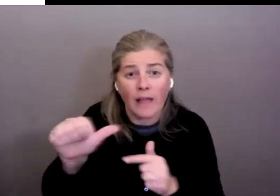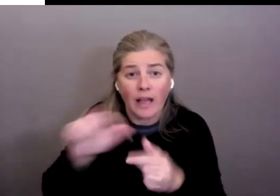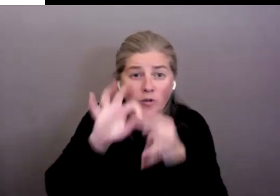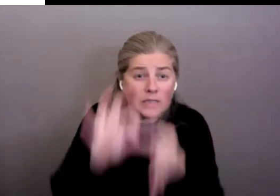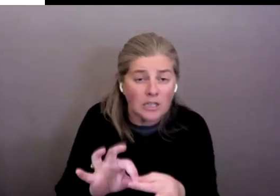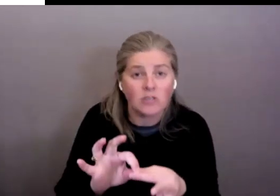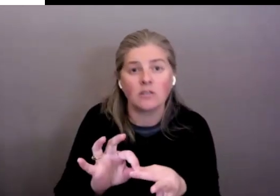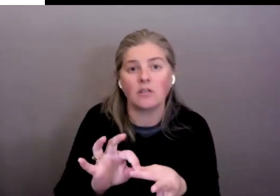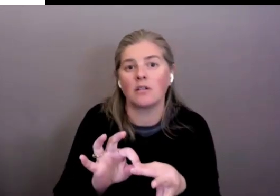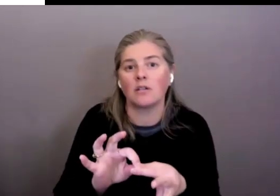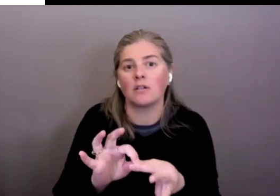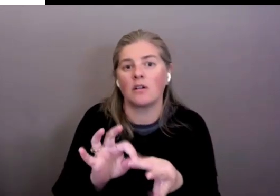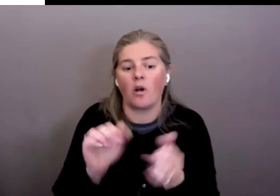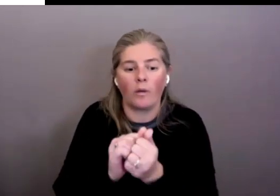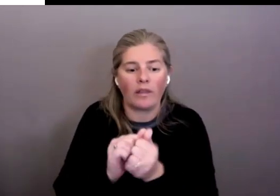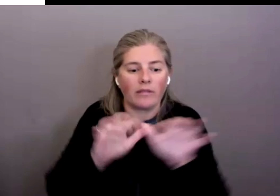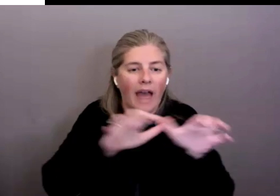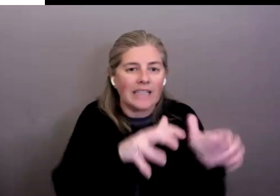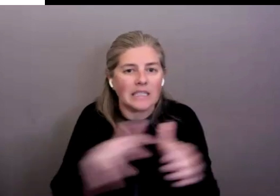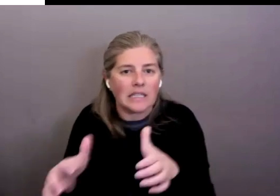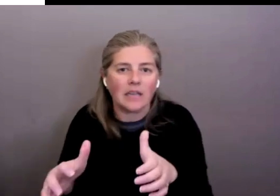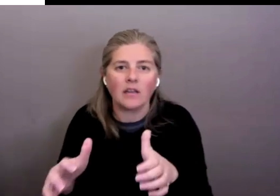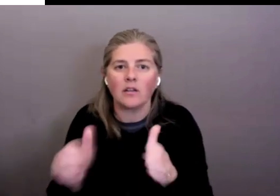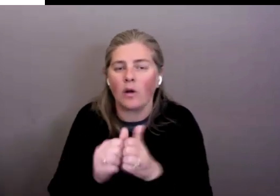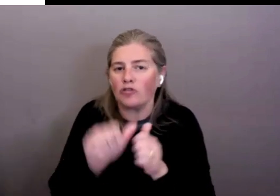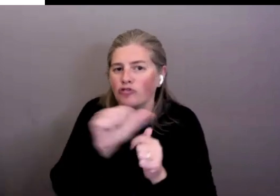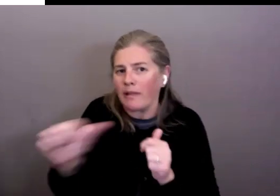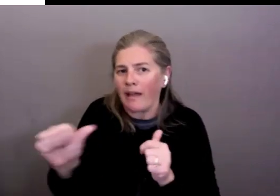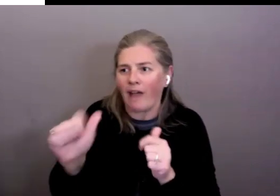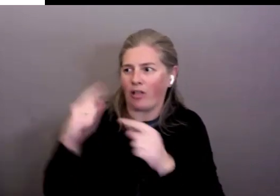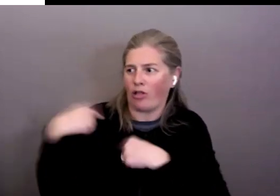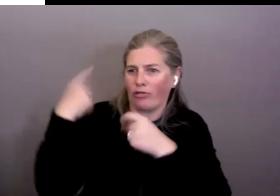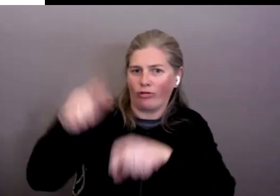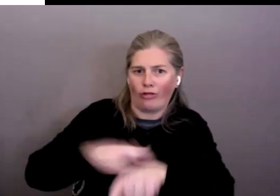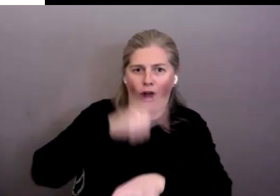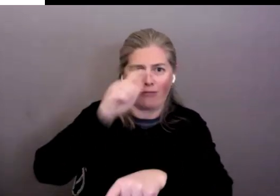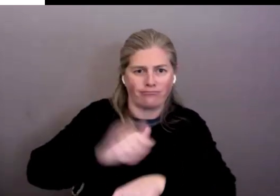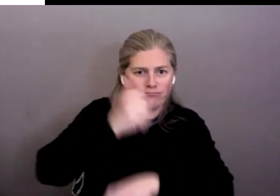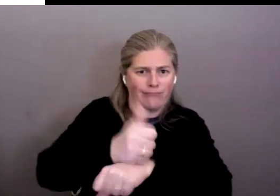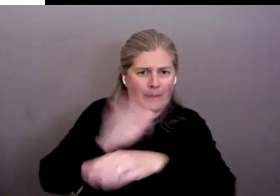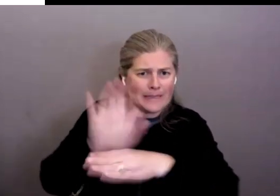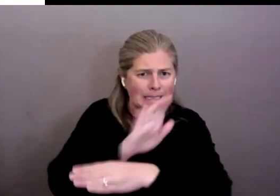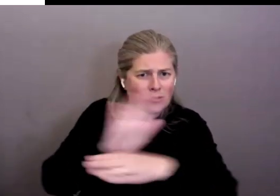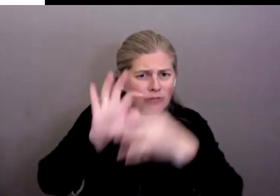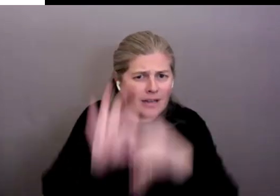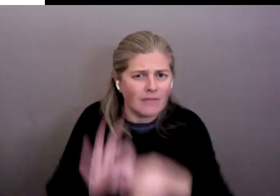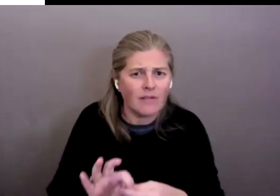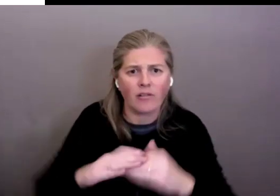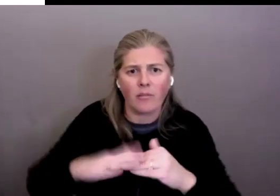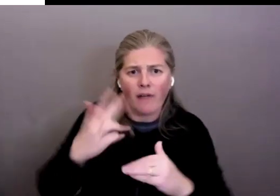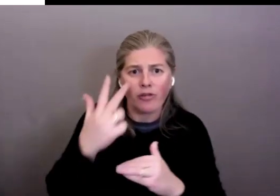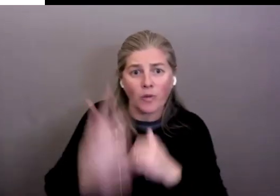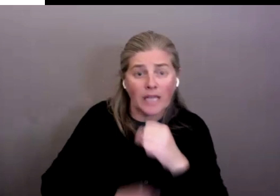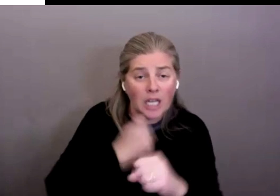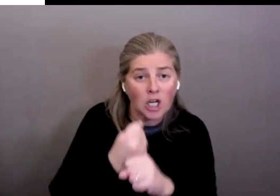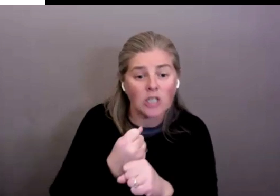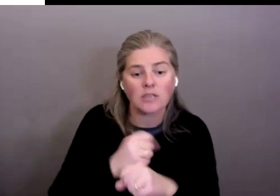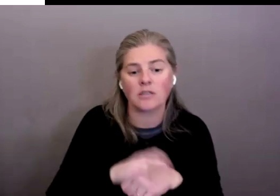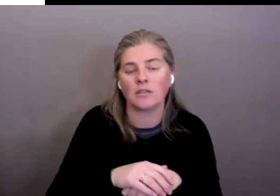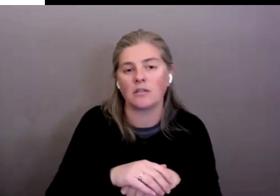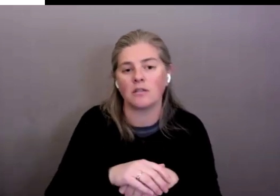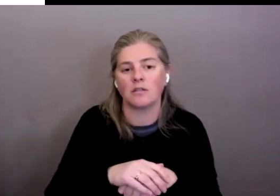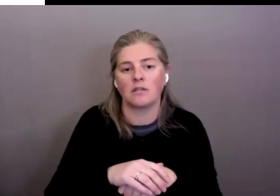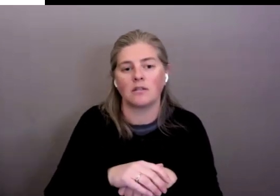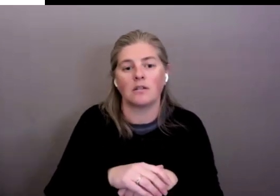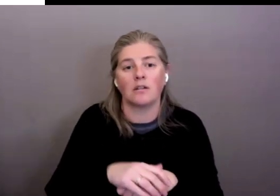associations, with an entity or entities with which the AAA has a long-standing existing business relationship of 3 years or more. Then if a